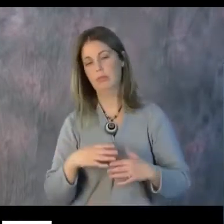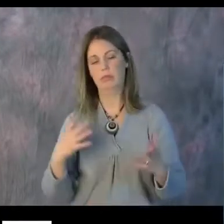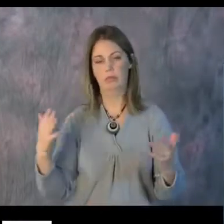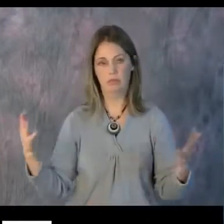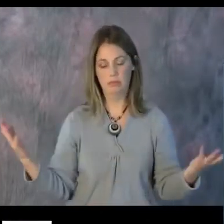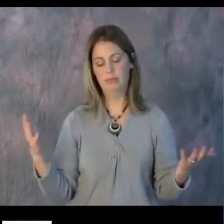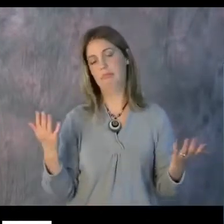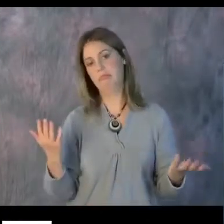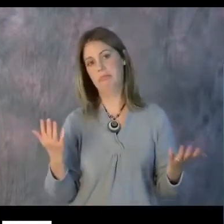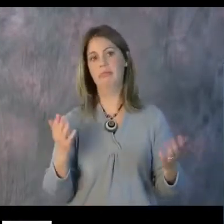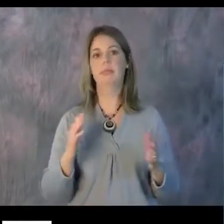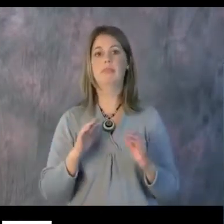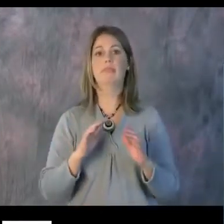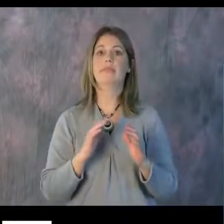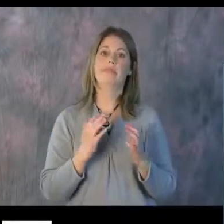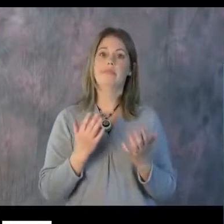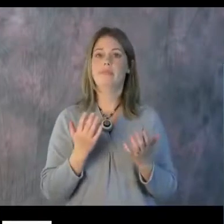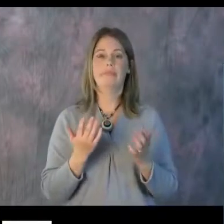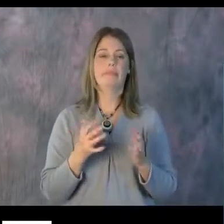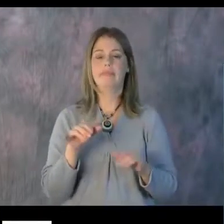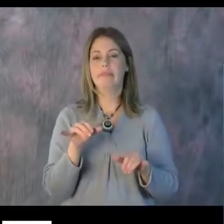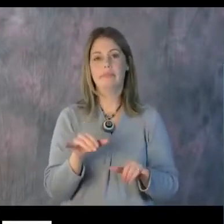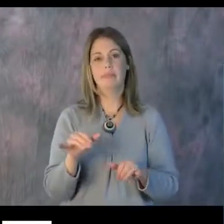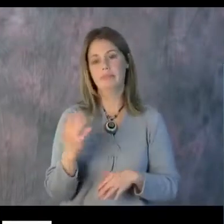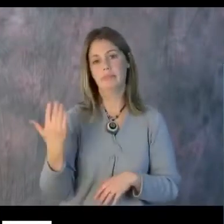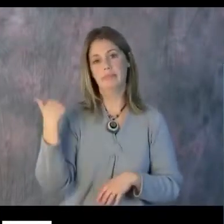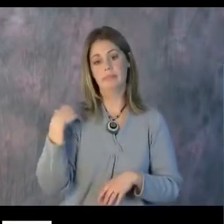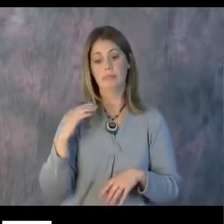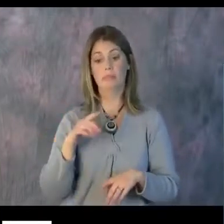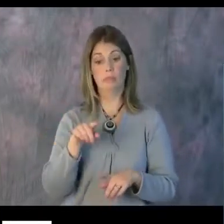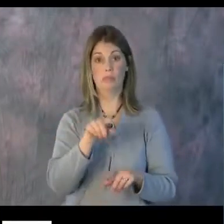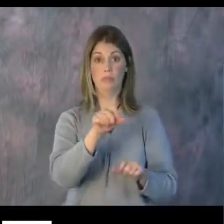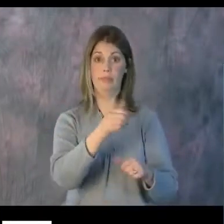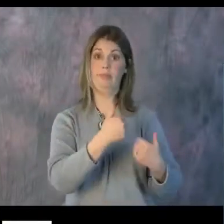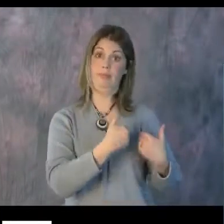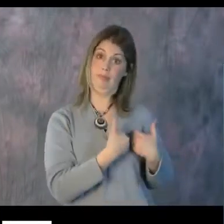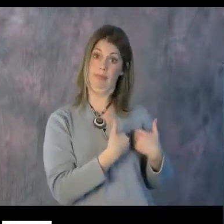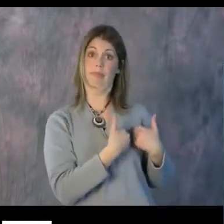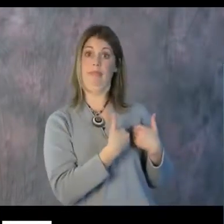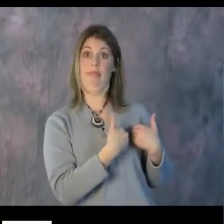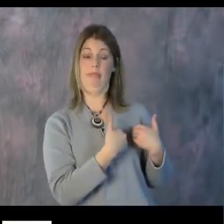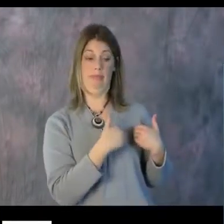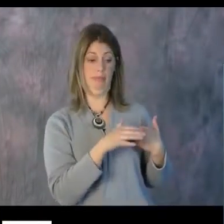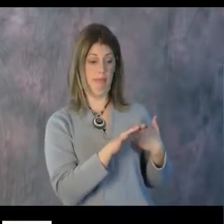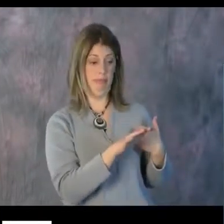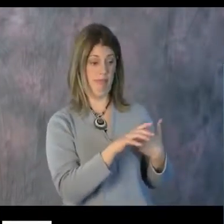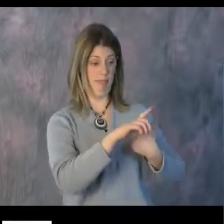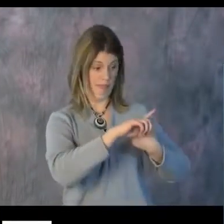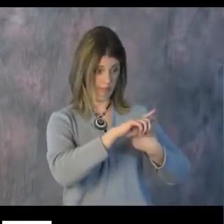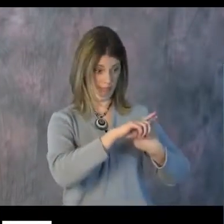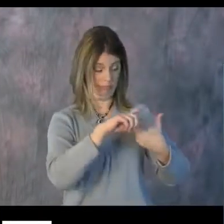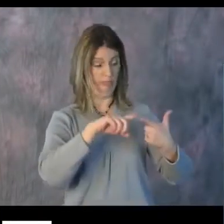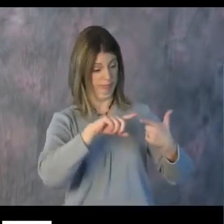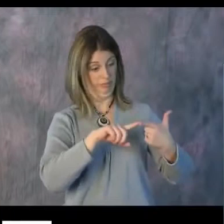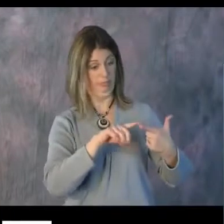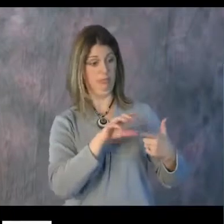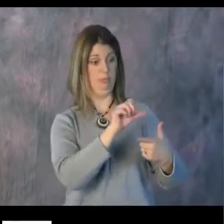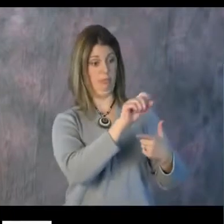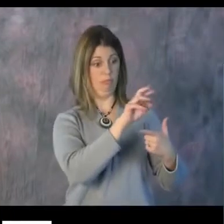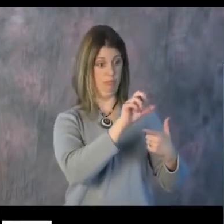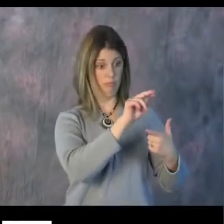phone, Facebook, variety of different things. And again, same as before, give them the